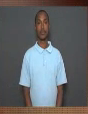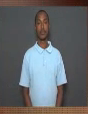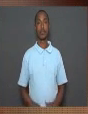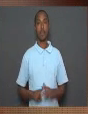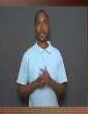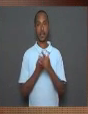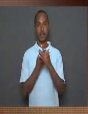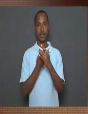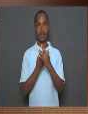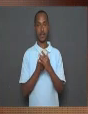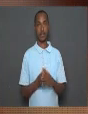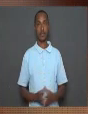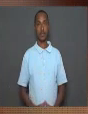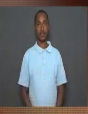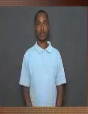Begin.